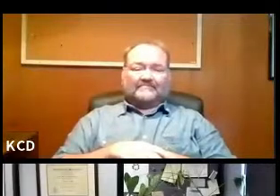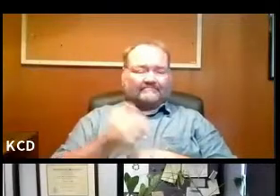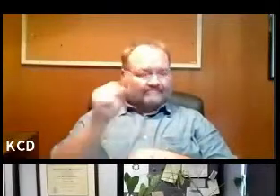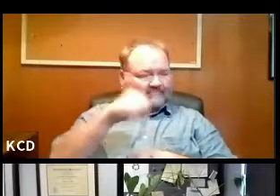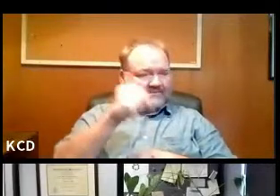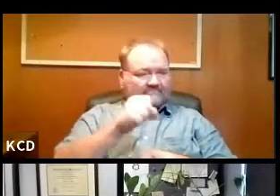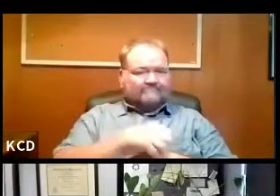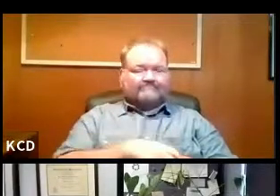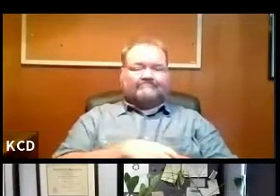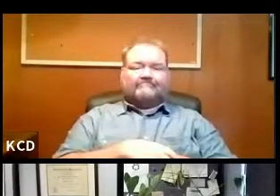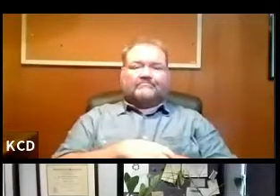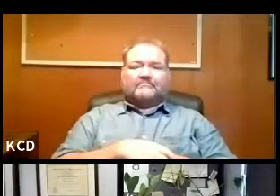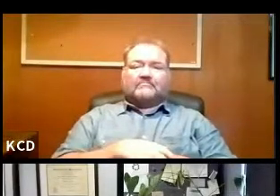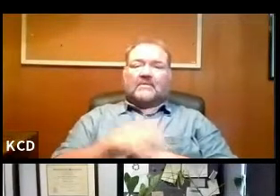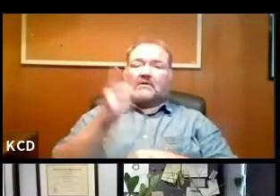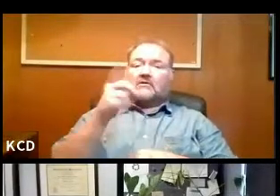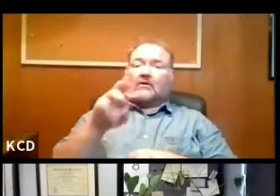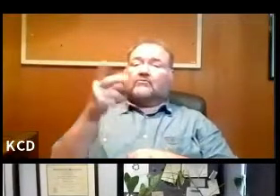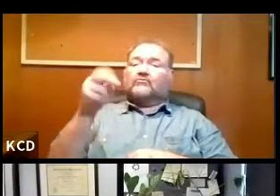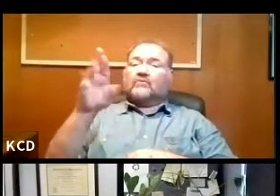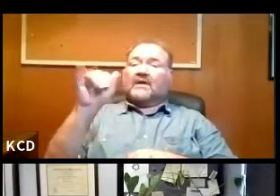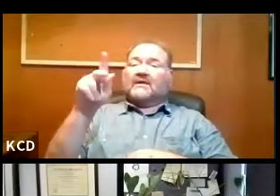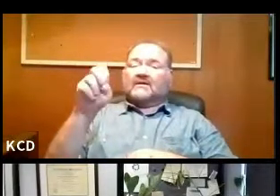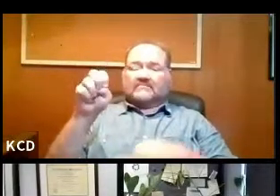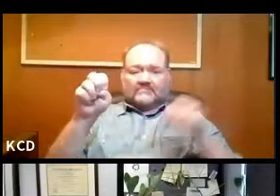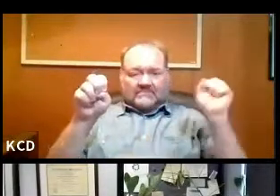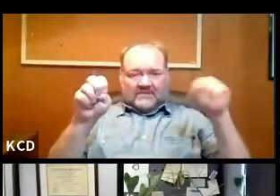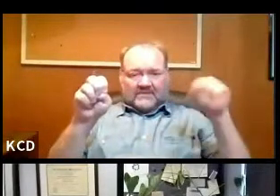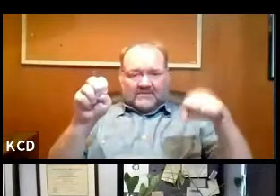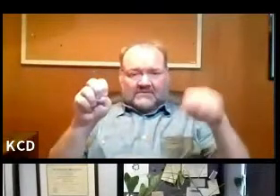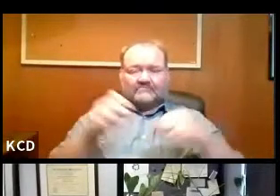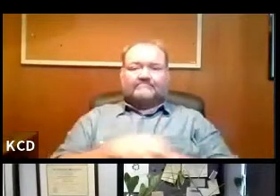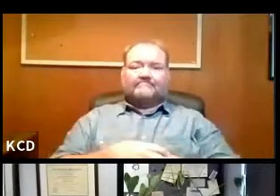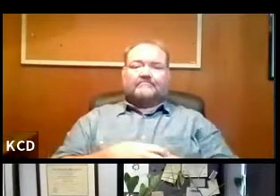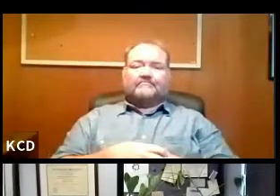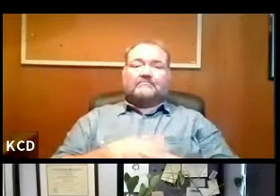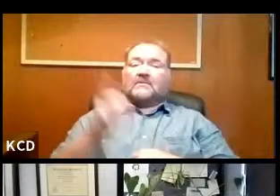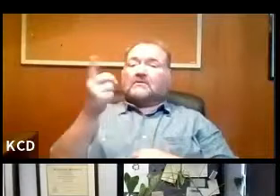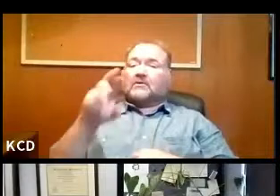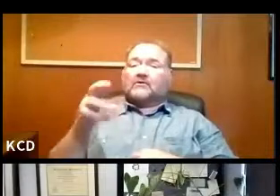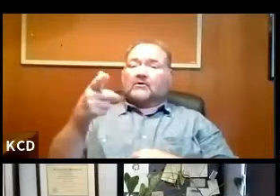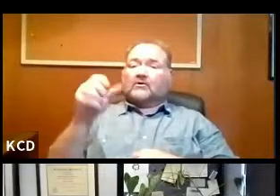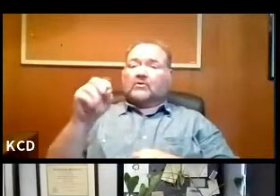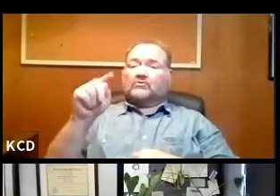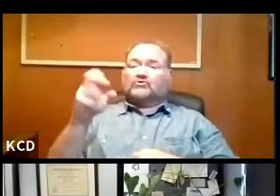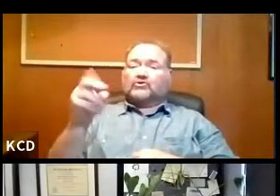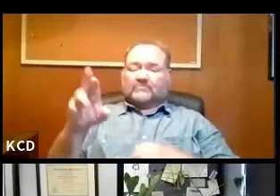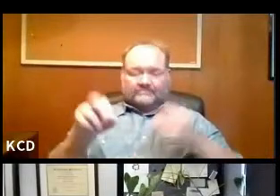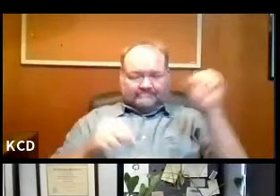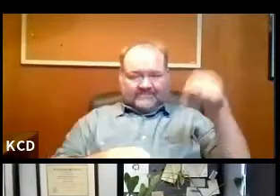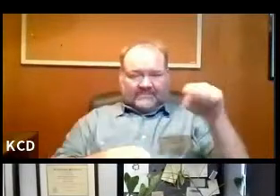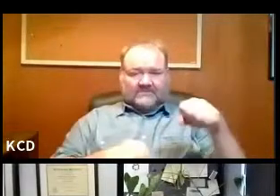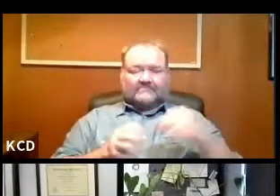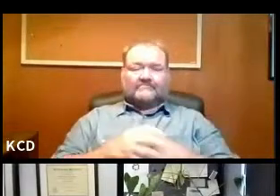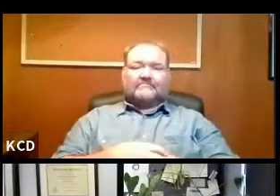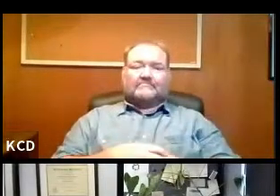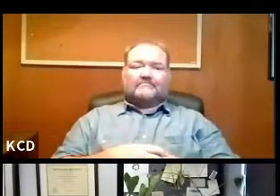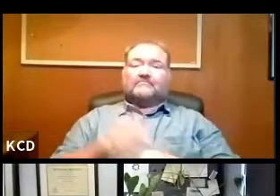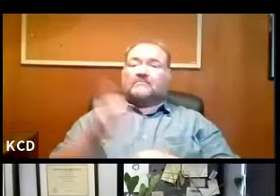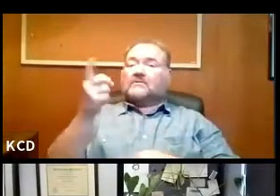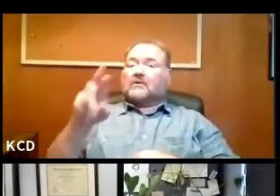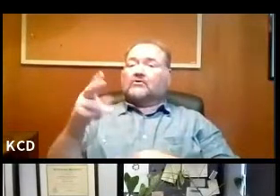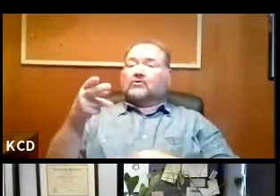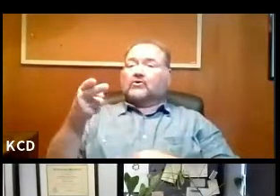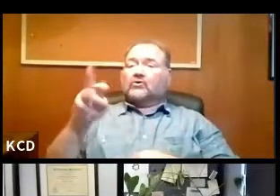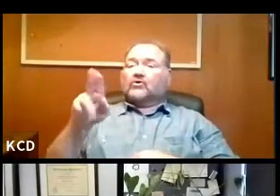Yes, sir. Dr. Drake, Yes. Dr. Gotcher, Yes? Dr.